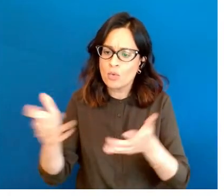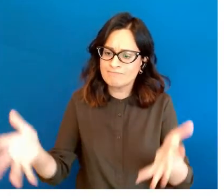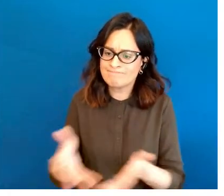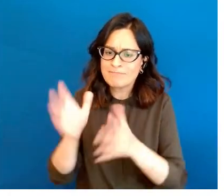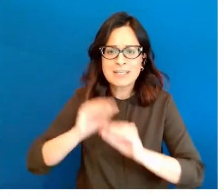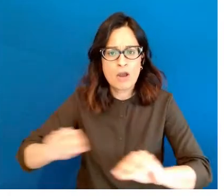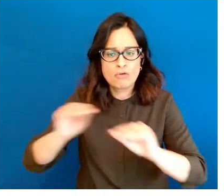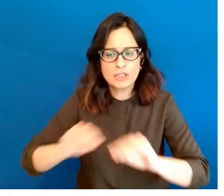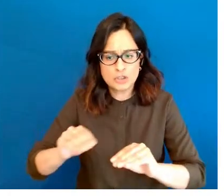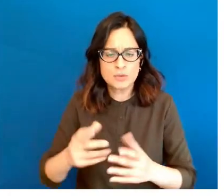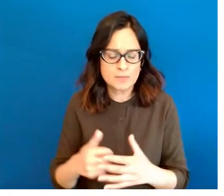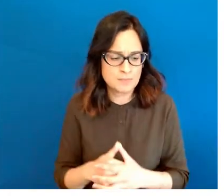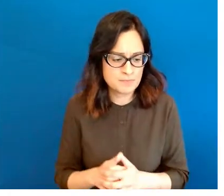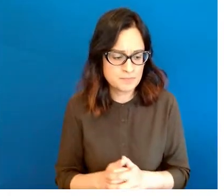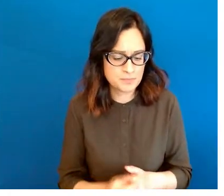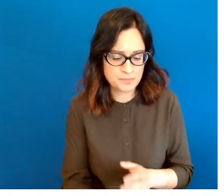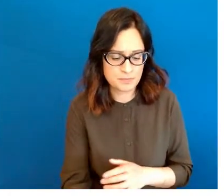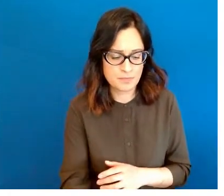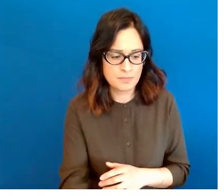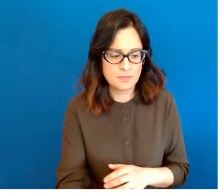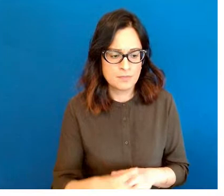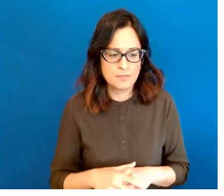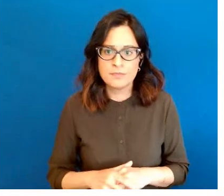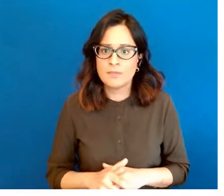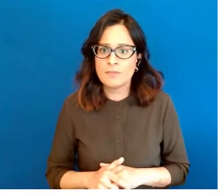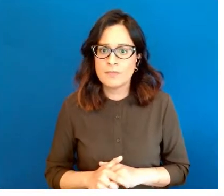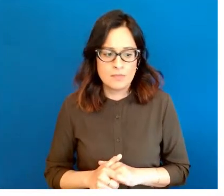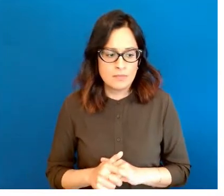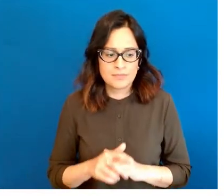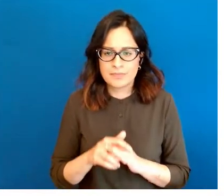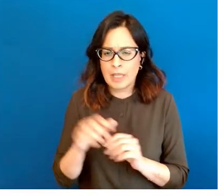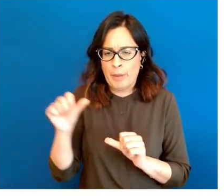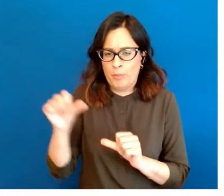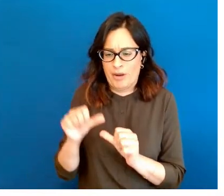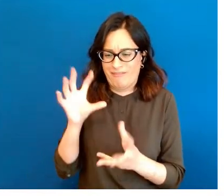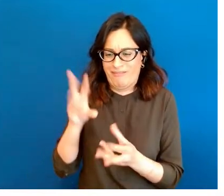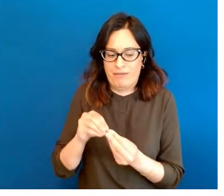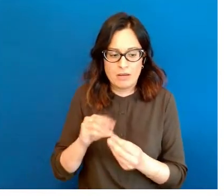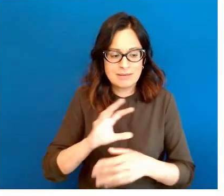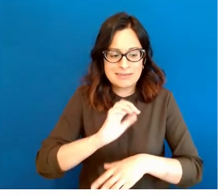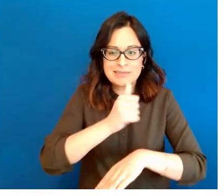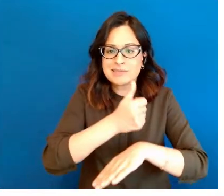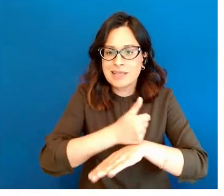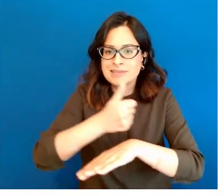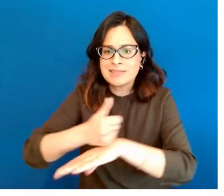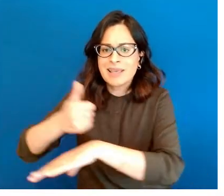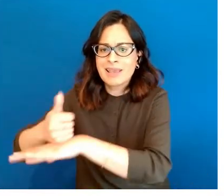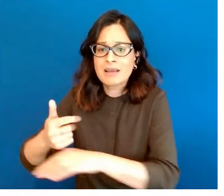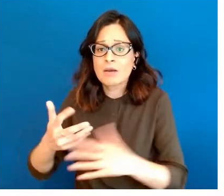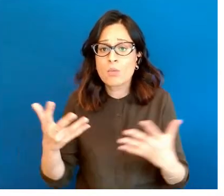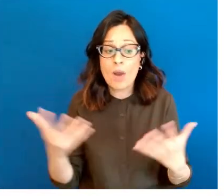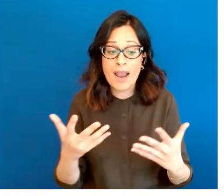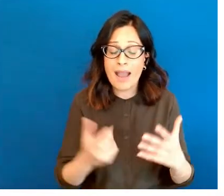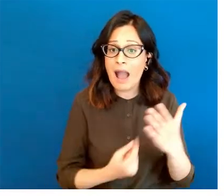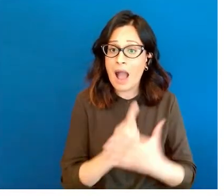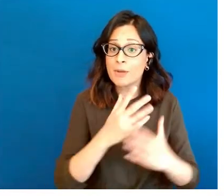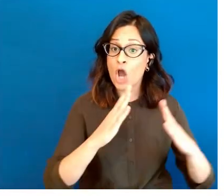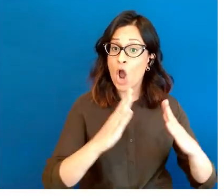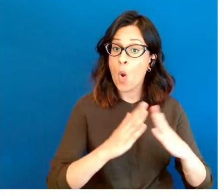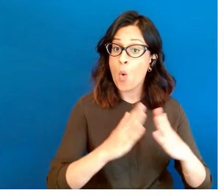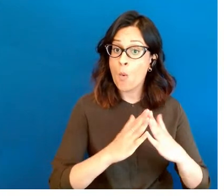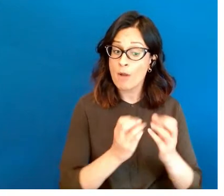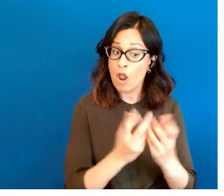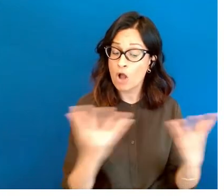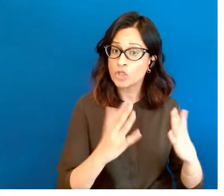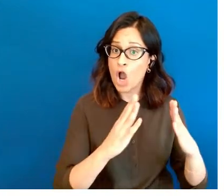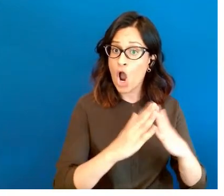strongly. And just very briefly on the setting, many of these deaths occurred at home, more